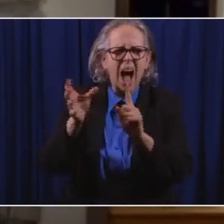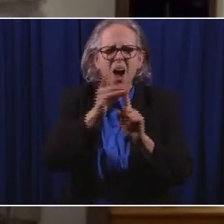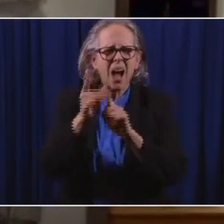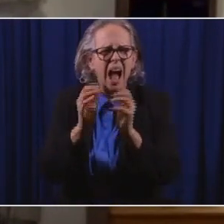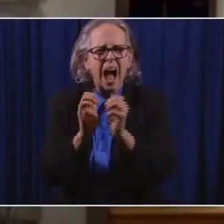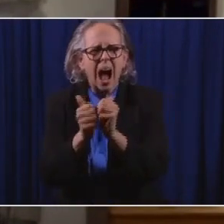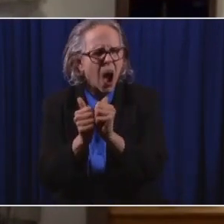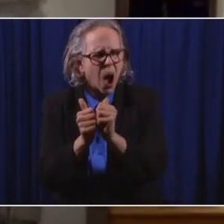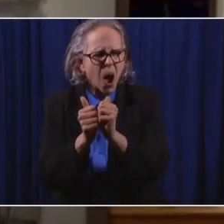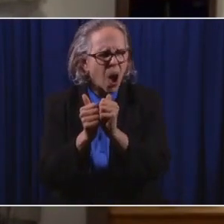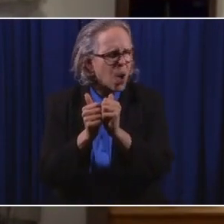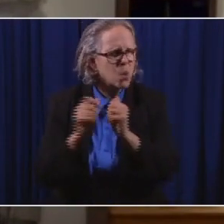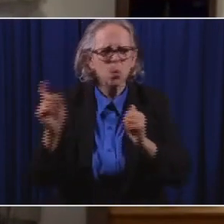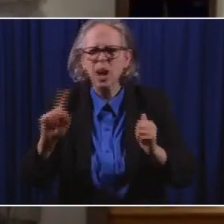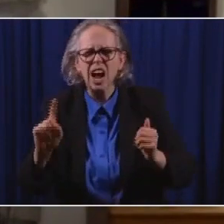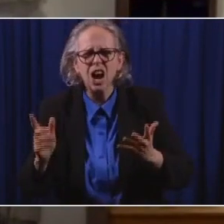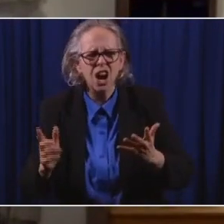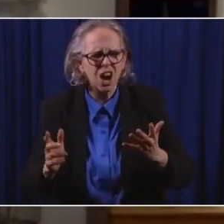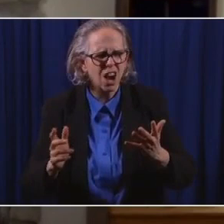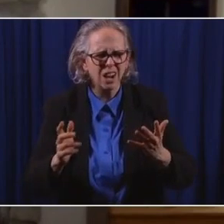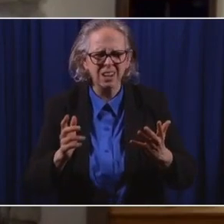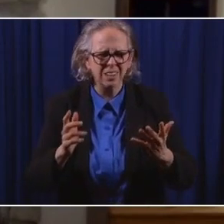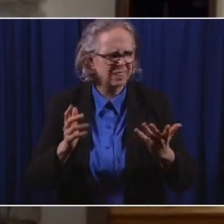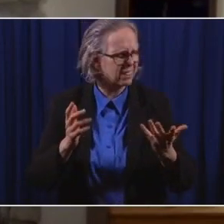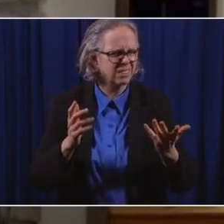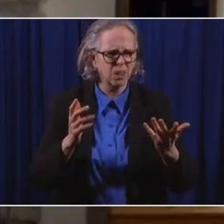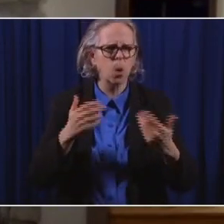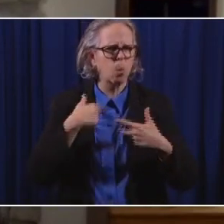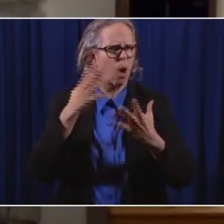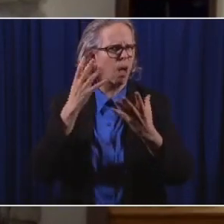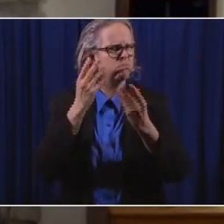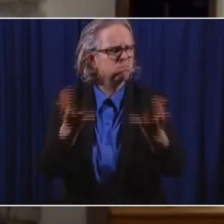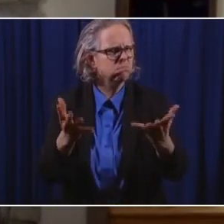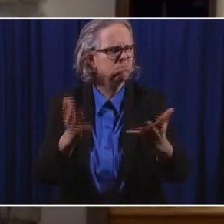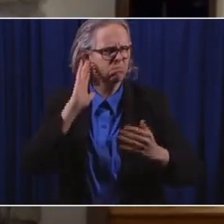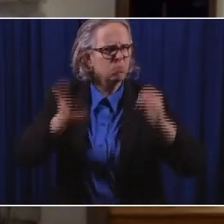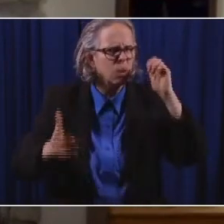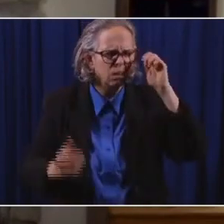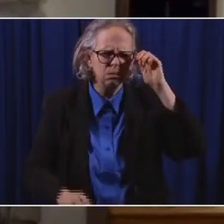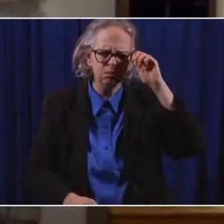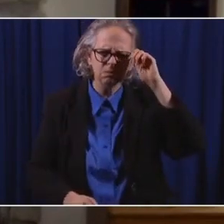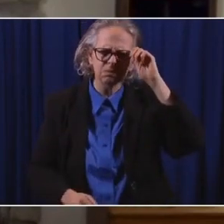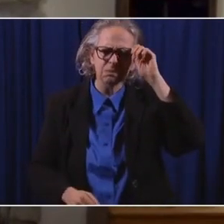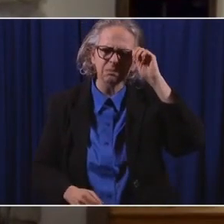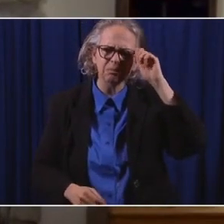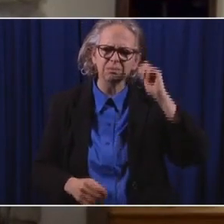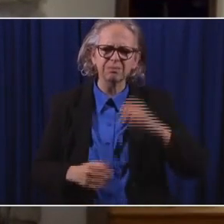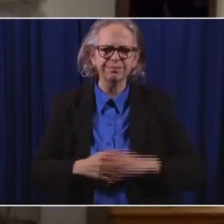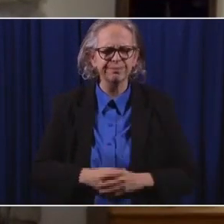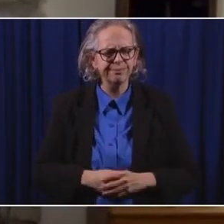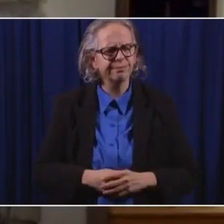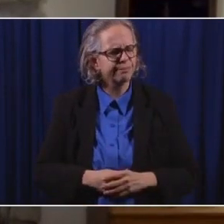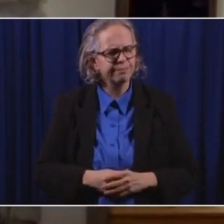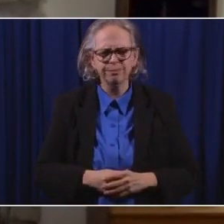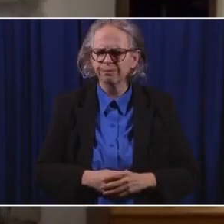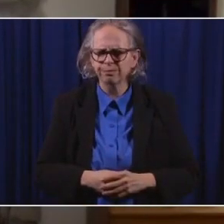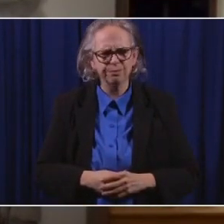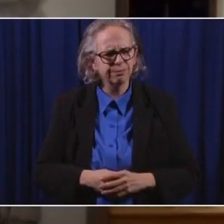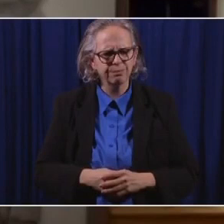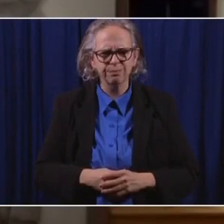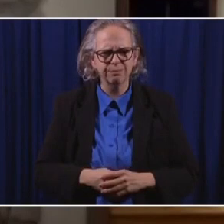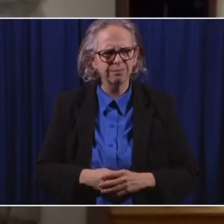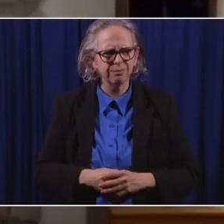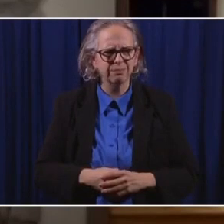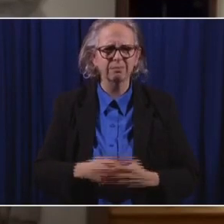and they share some stories with me. They also share some stories with our staff. A high school